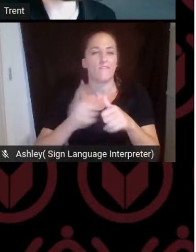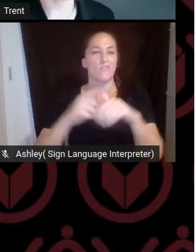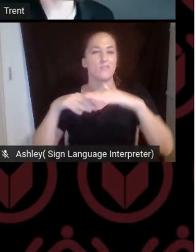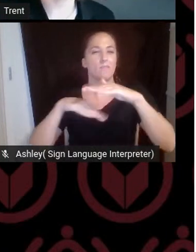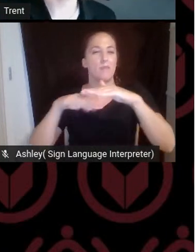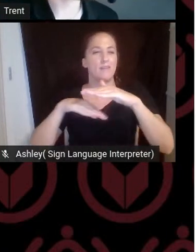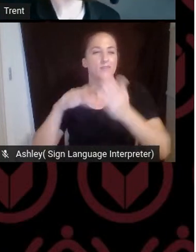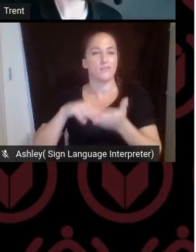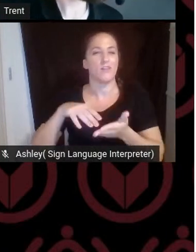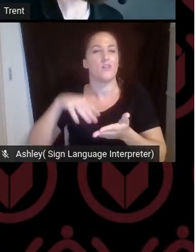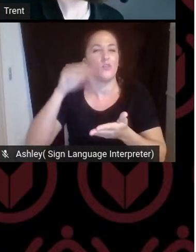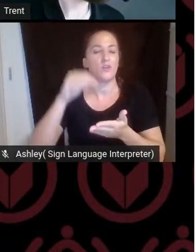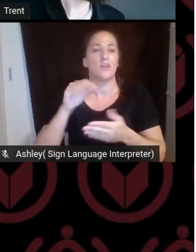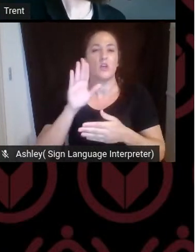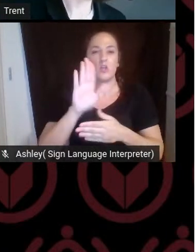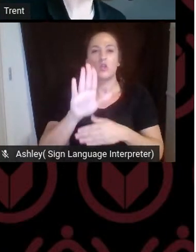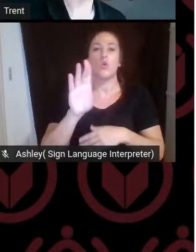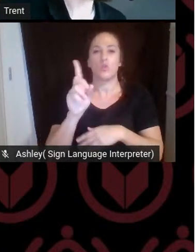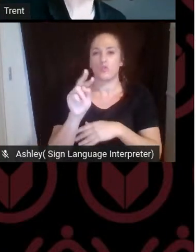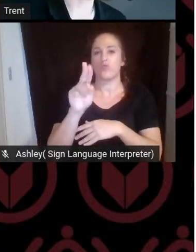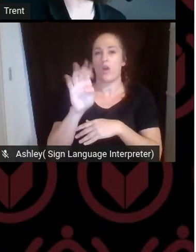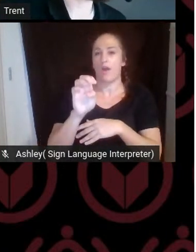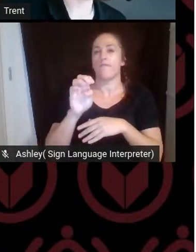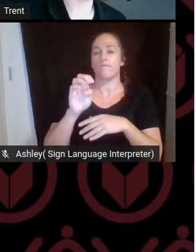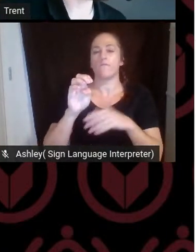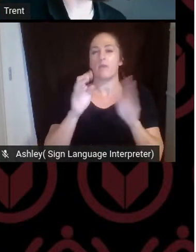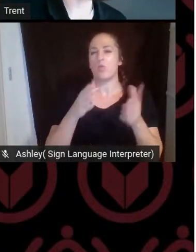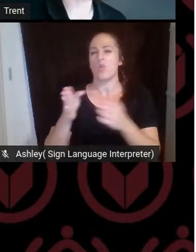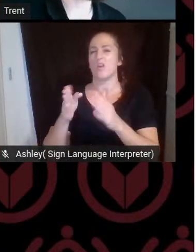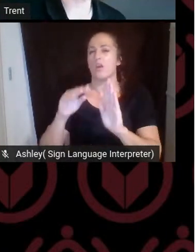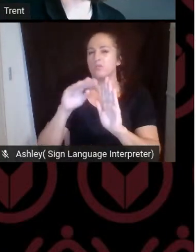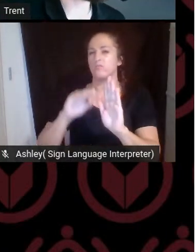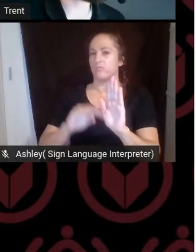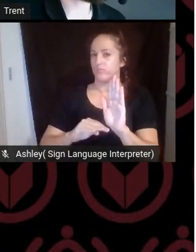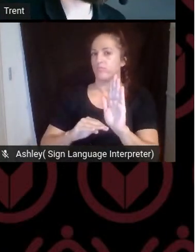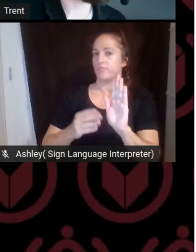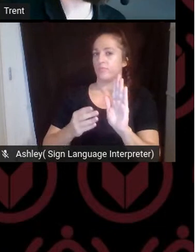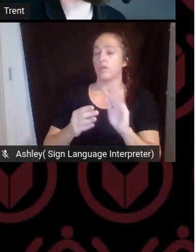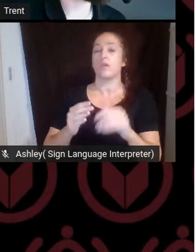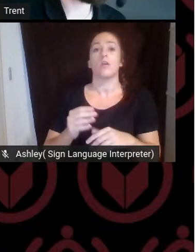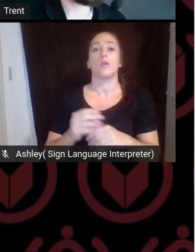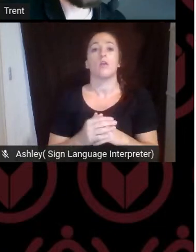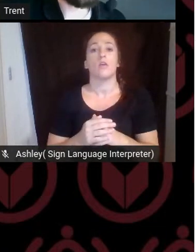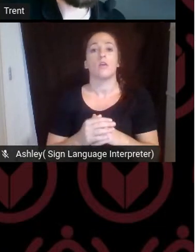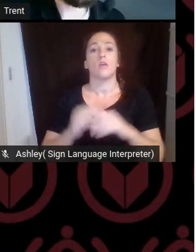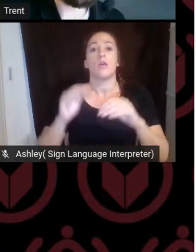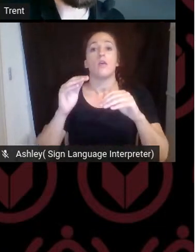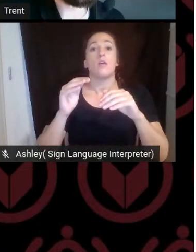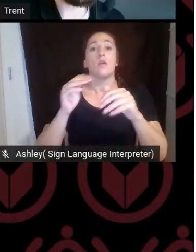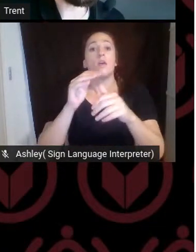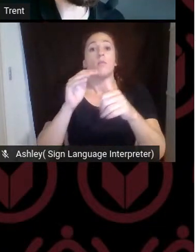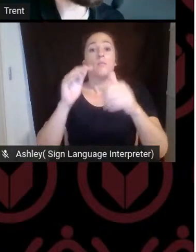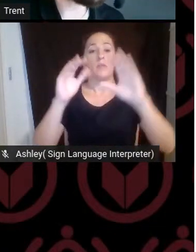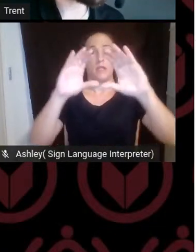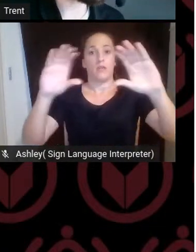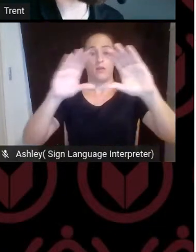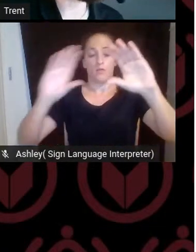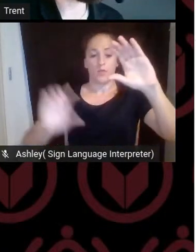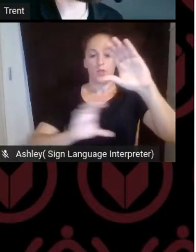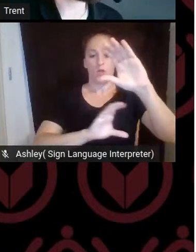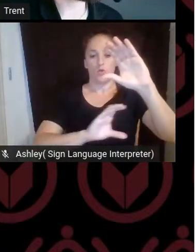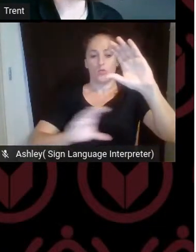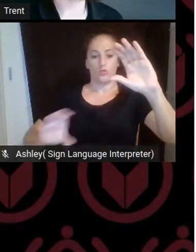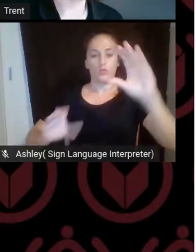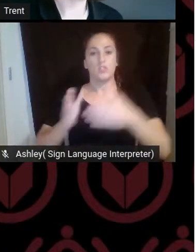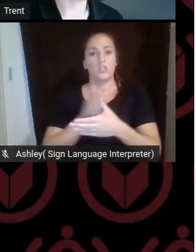Drive is organized. Shared drives below the My Drive. I'm going to try to figure out some of